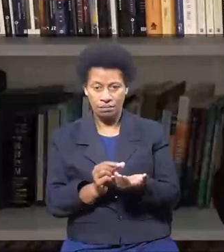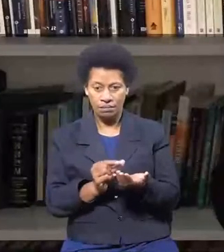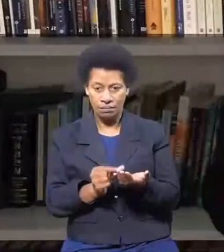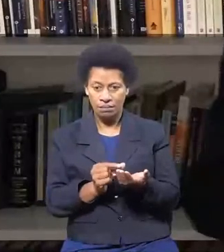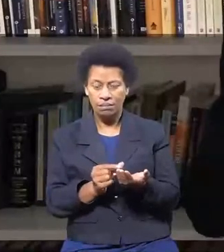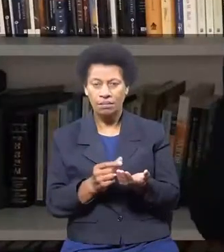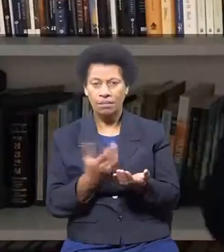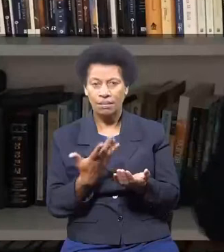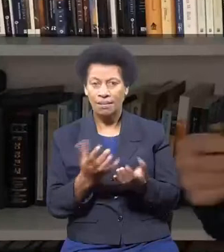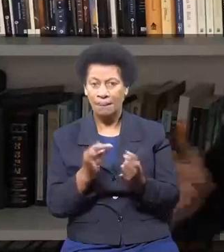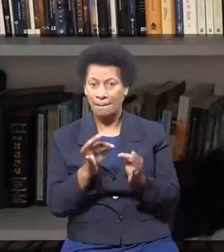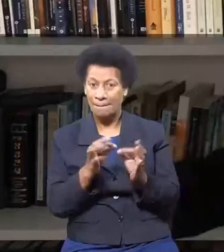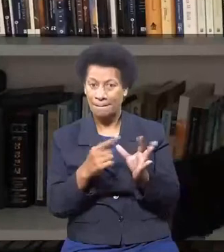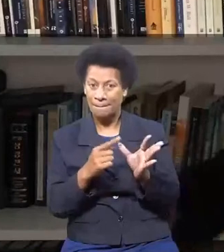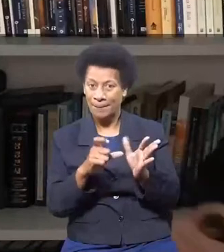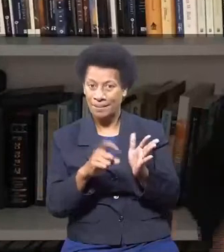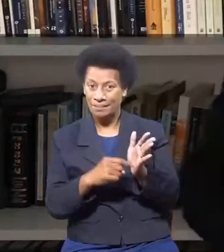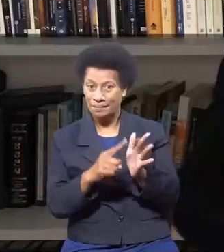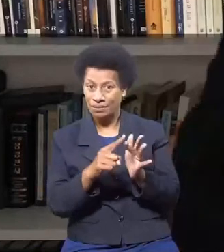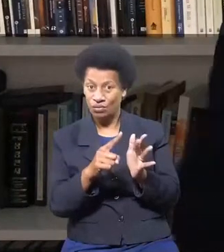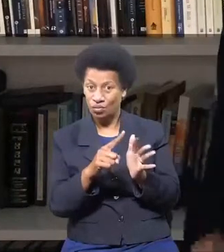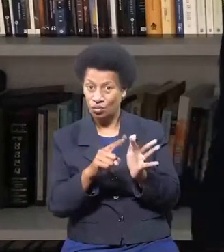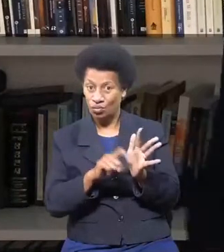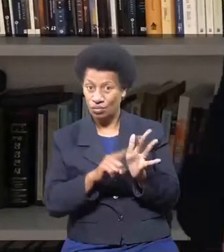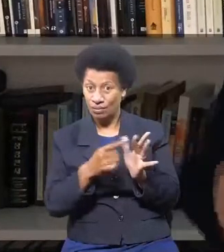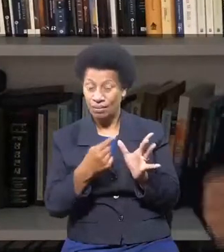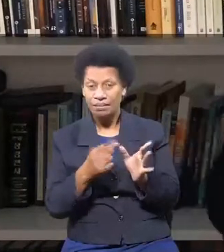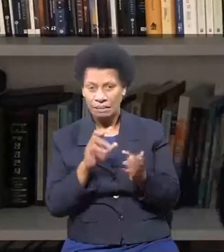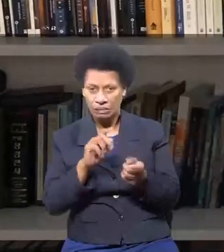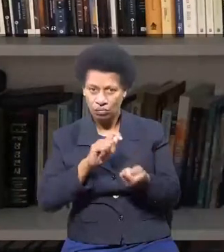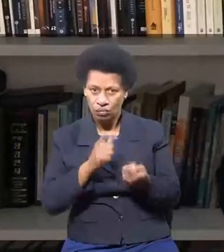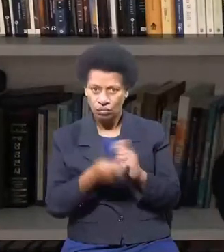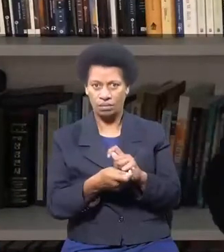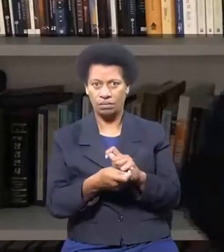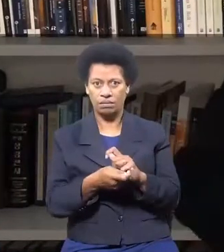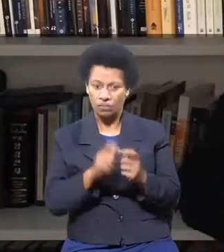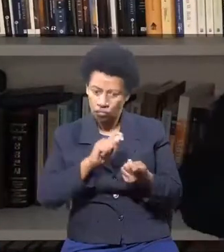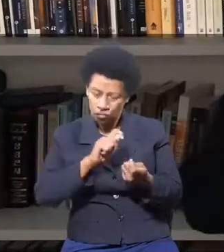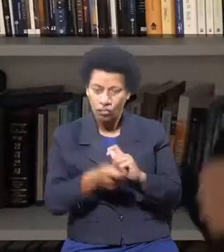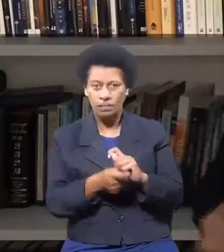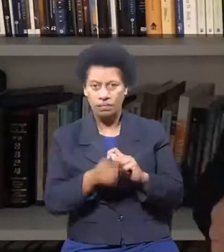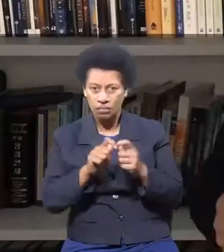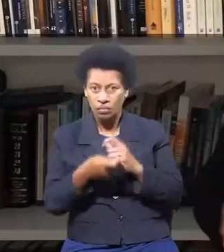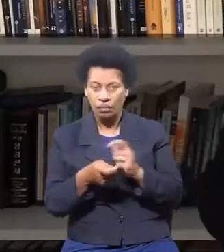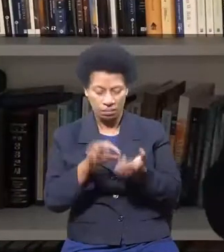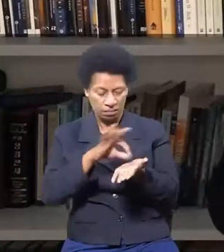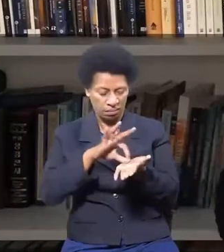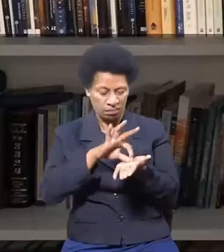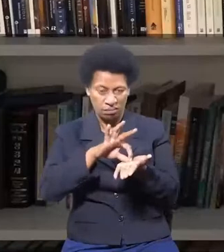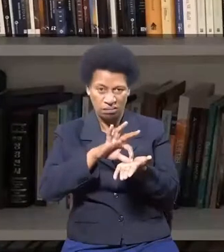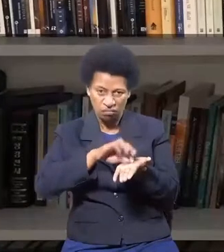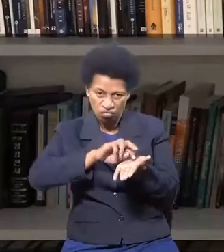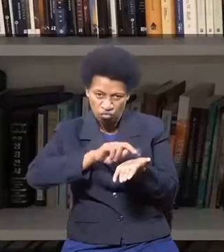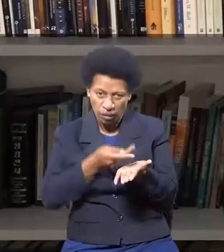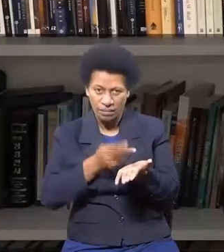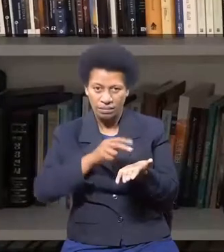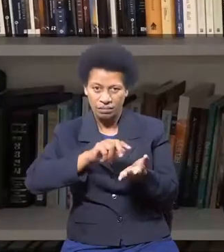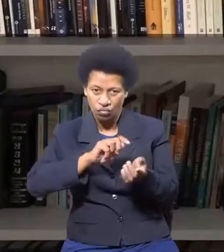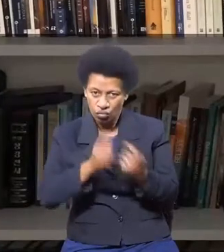is the bacteria over time will change. They will mutate. They'll become a different